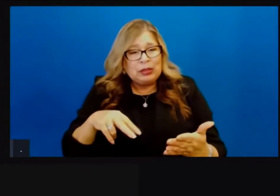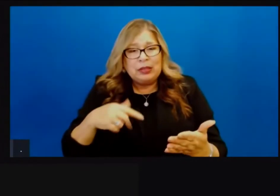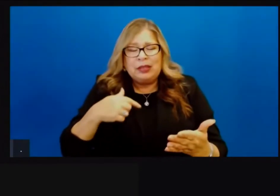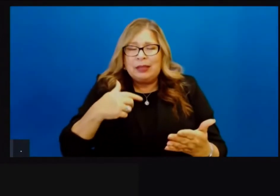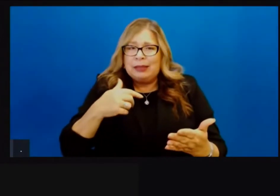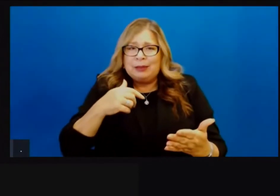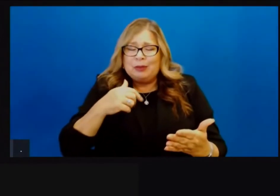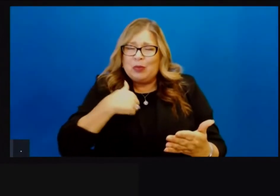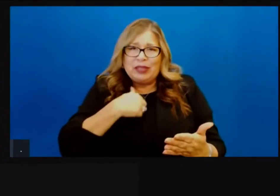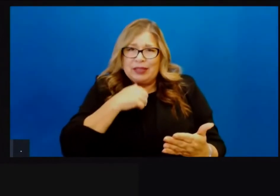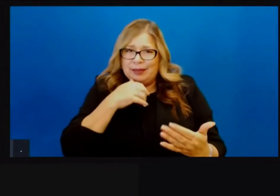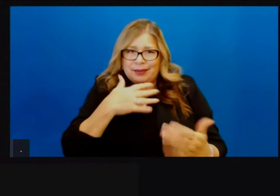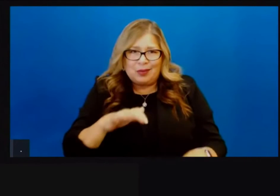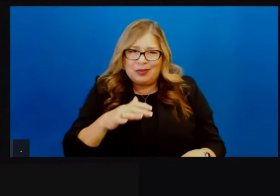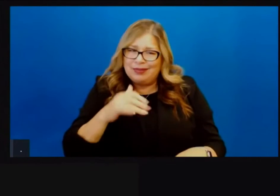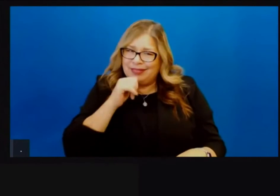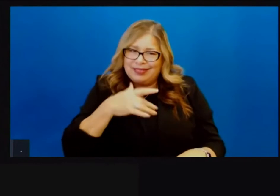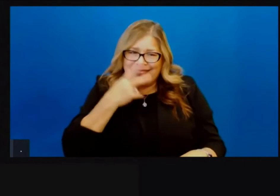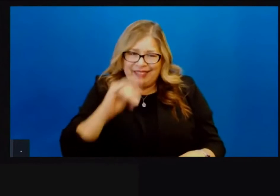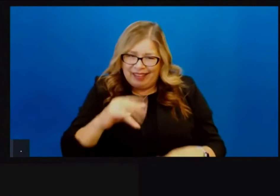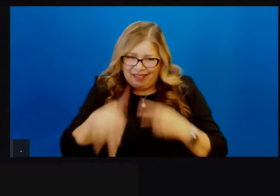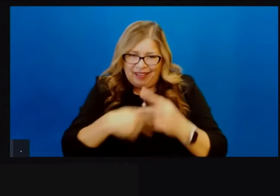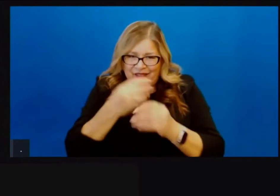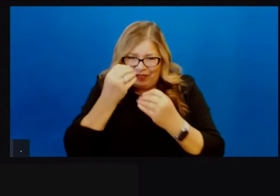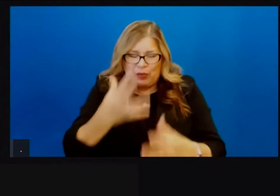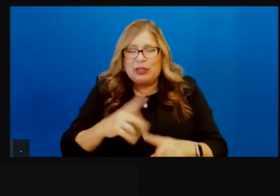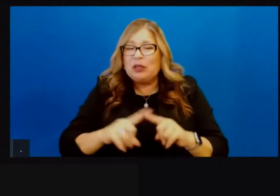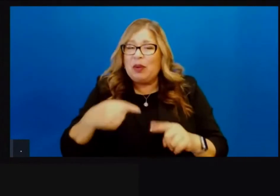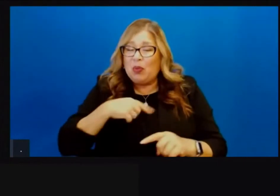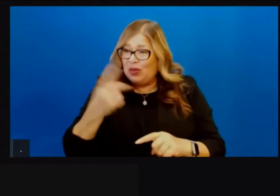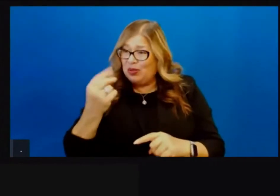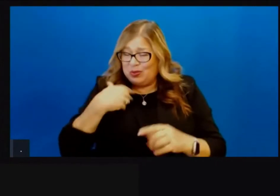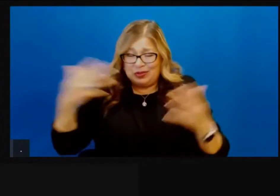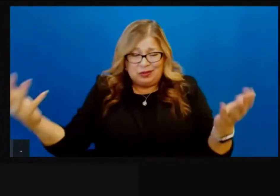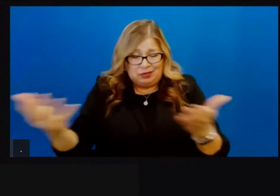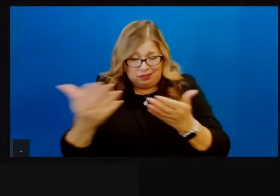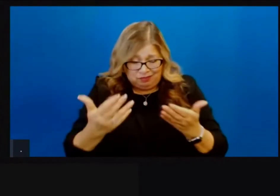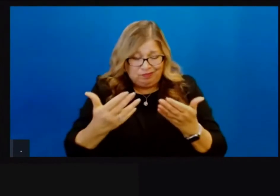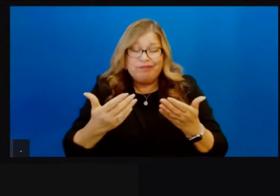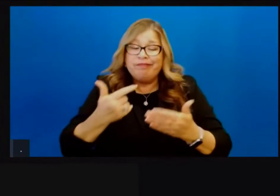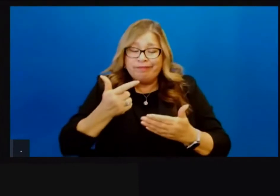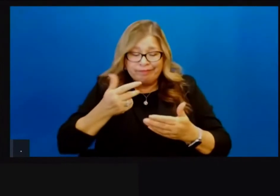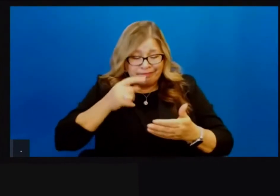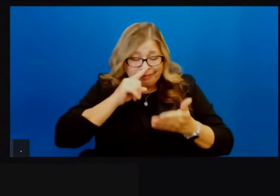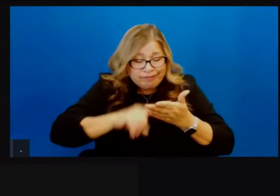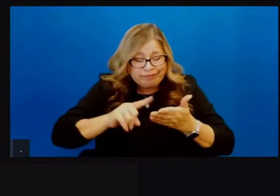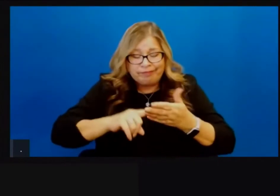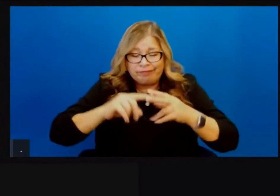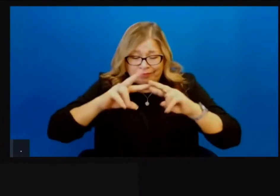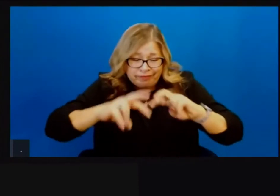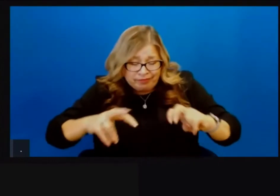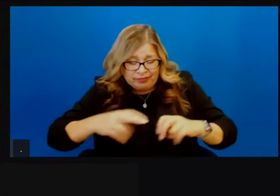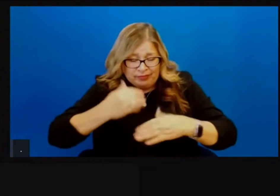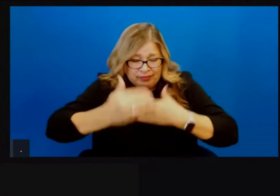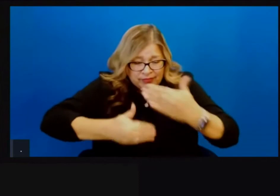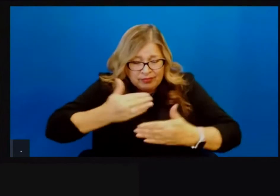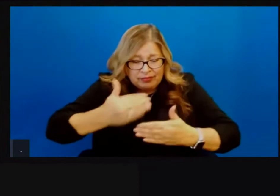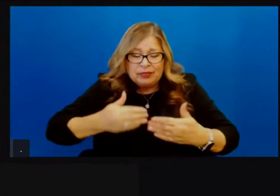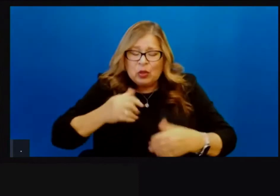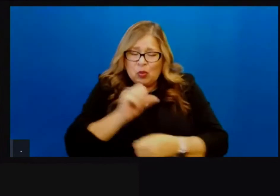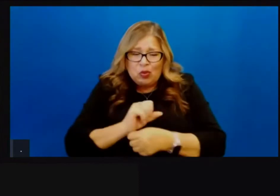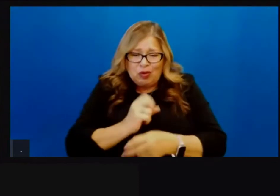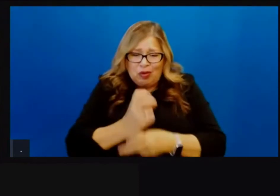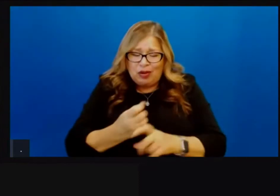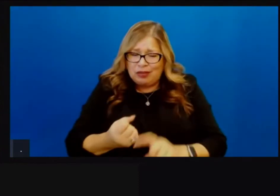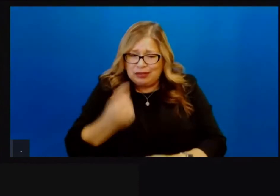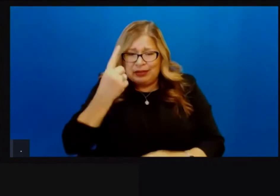both ways. That supports what we're doing, and that causes us to really kind of work harder to understand where we